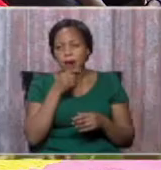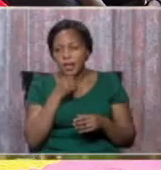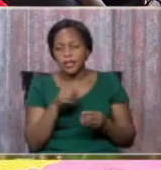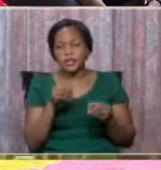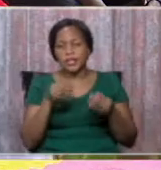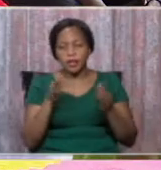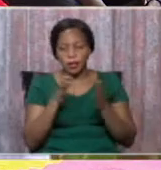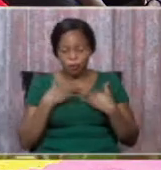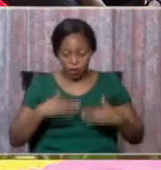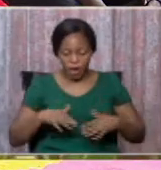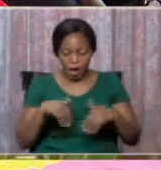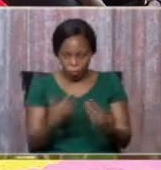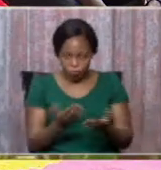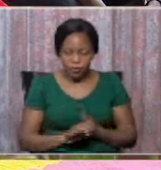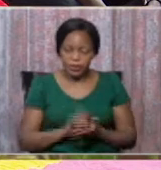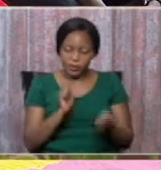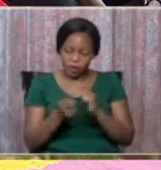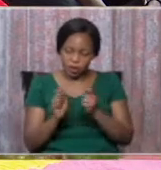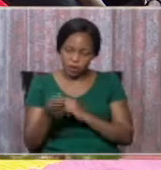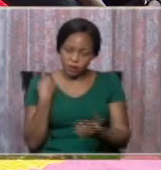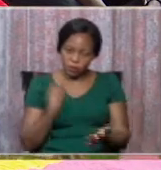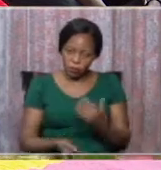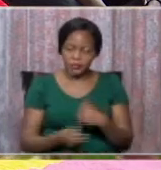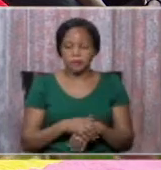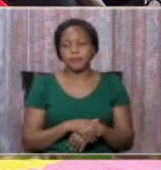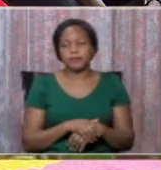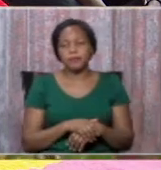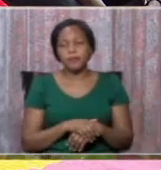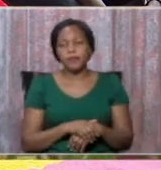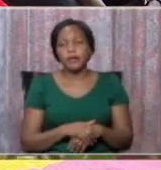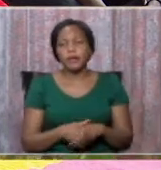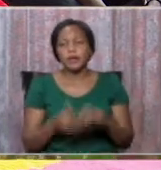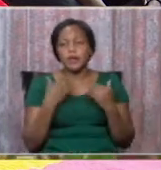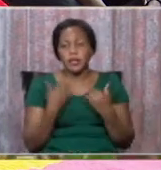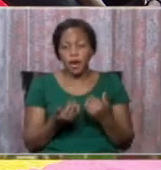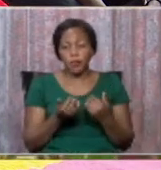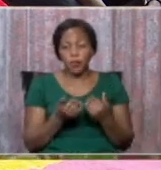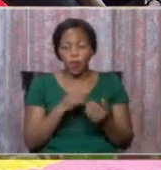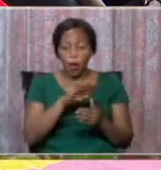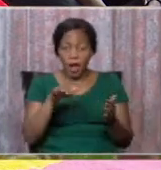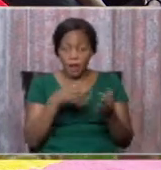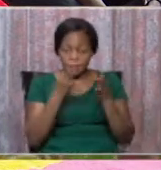The brain is, okay, there's some part of the brain that produces